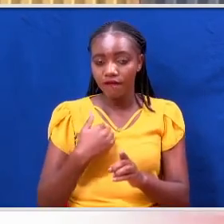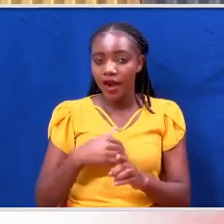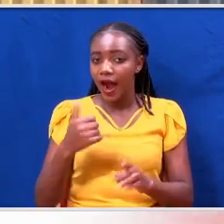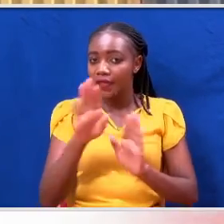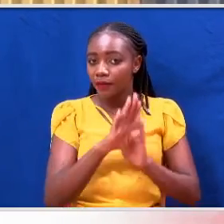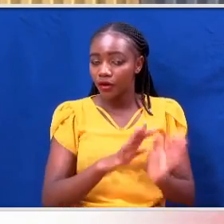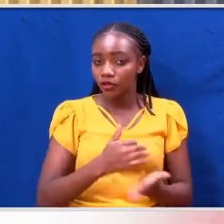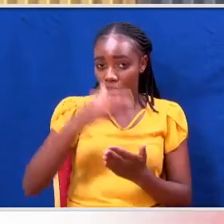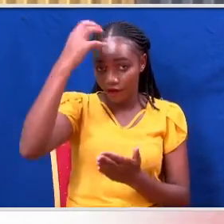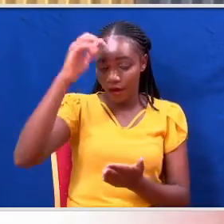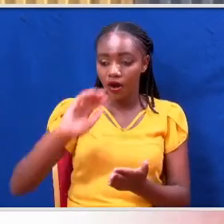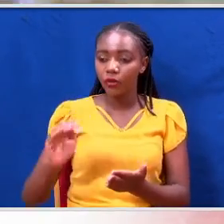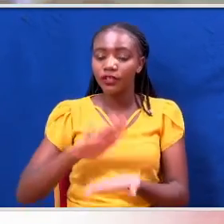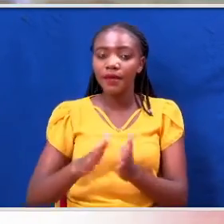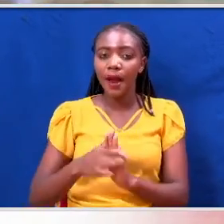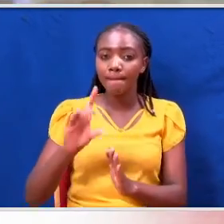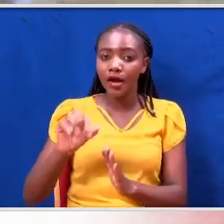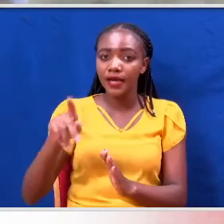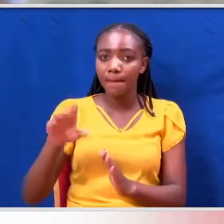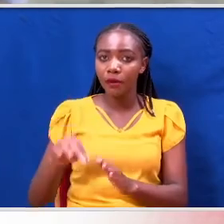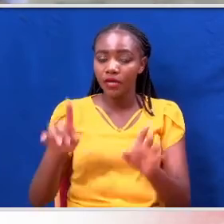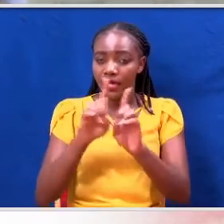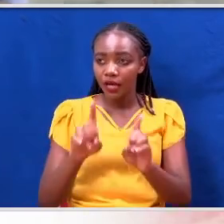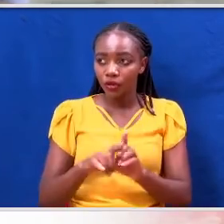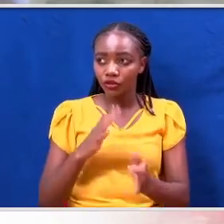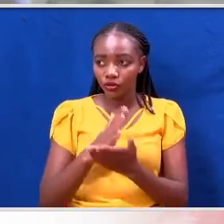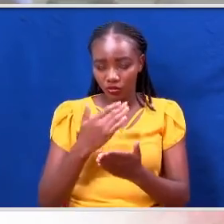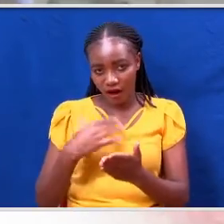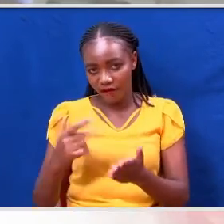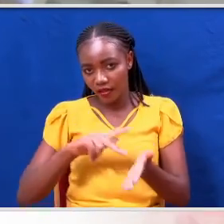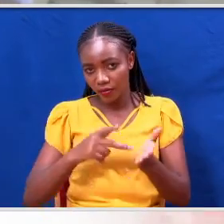Lamu County become a depot for livestock and processed meat, among other